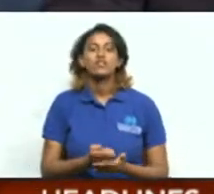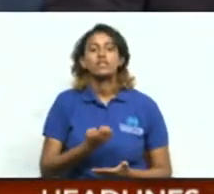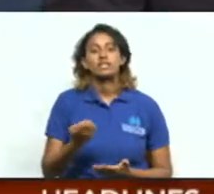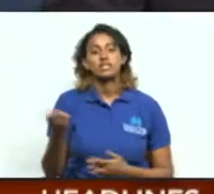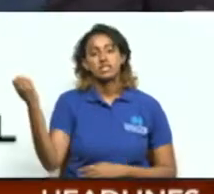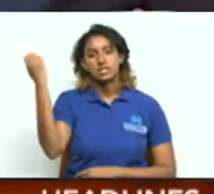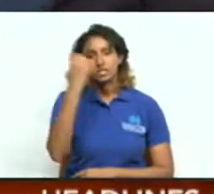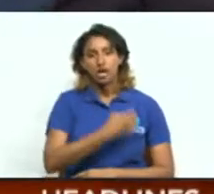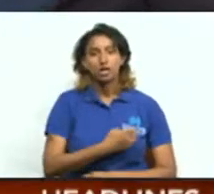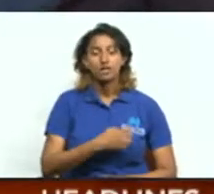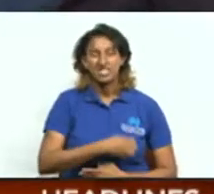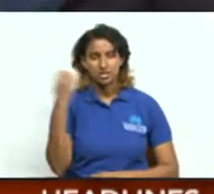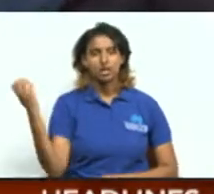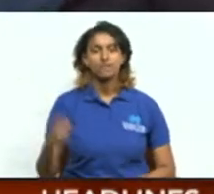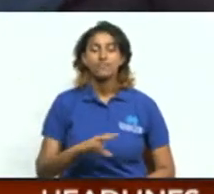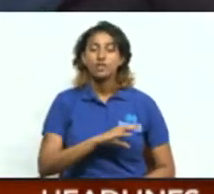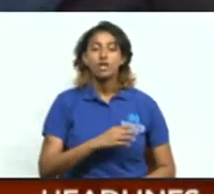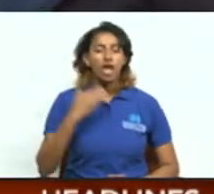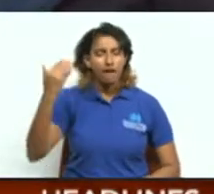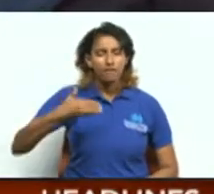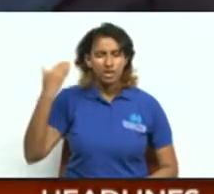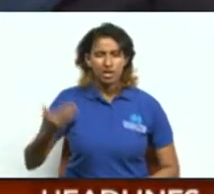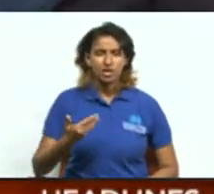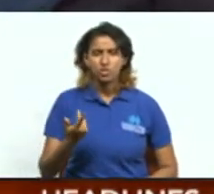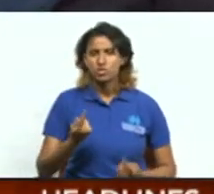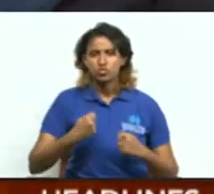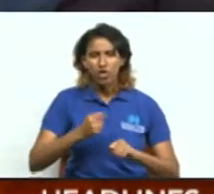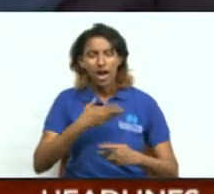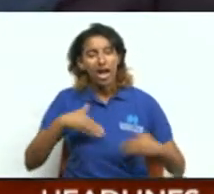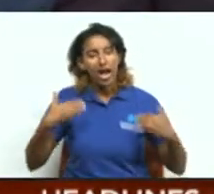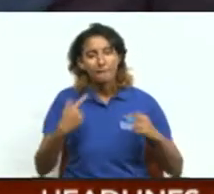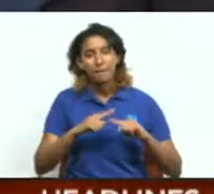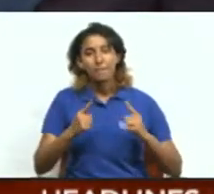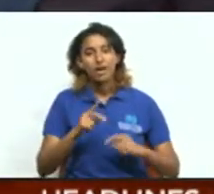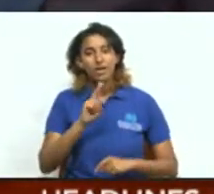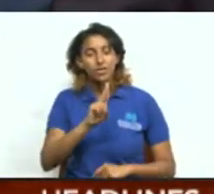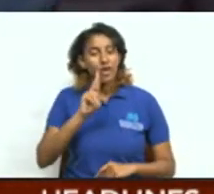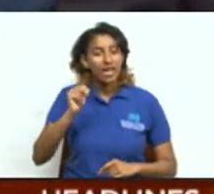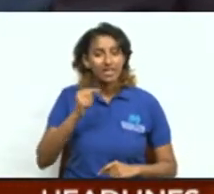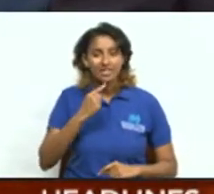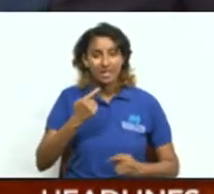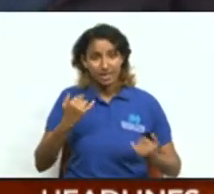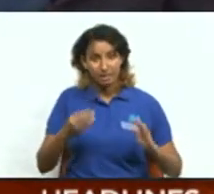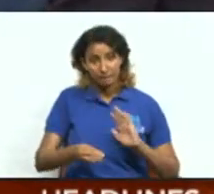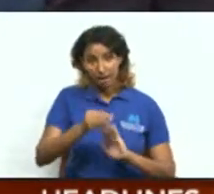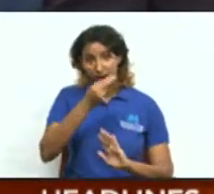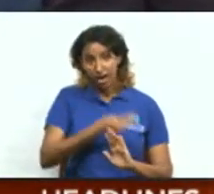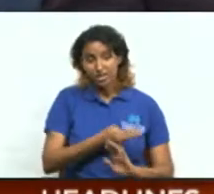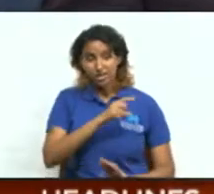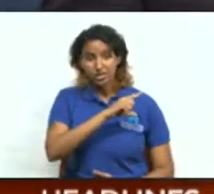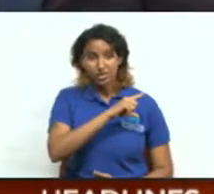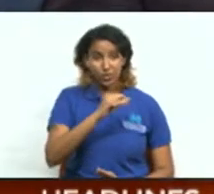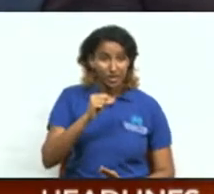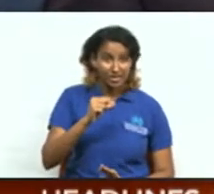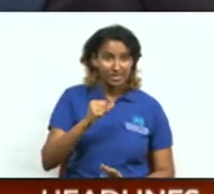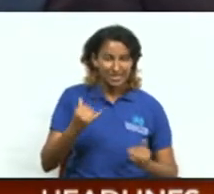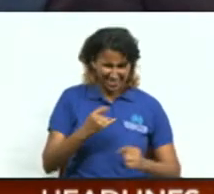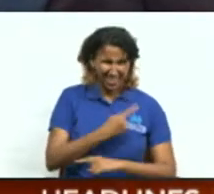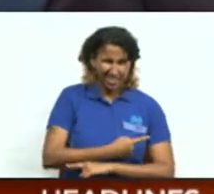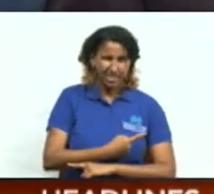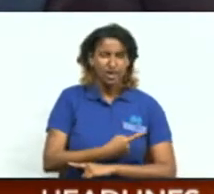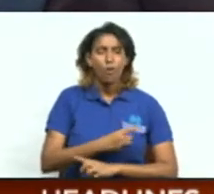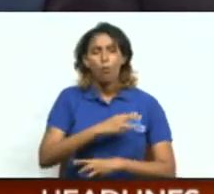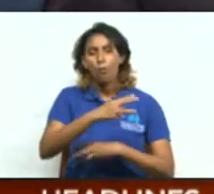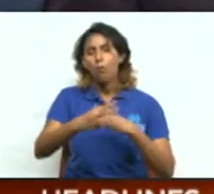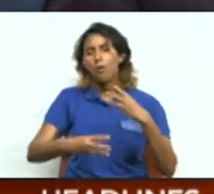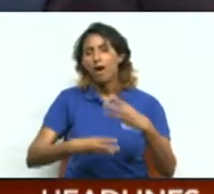be happy every day, the United Nations has designated March 20th, that is today, to be World Happiness Day. Why a specific day? According